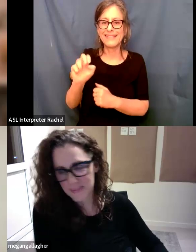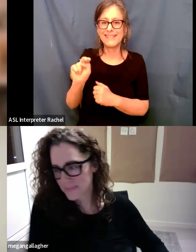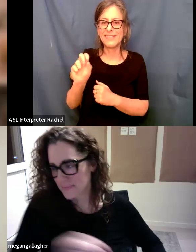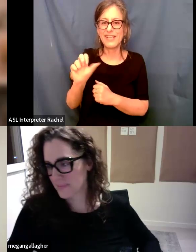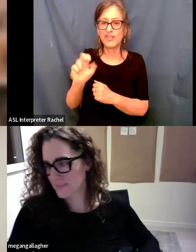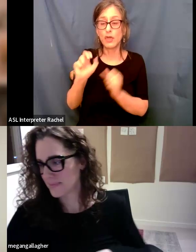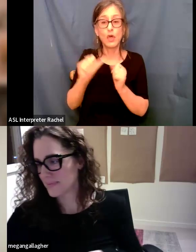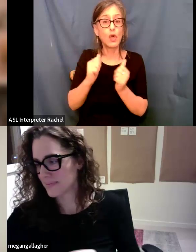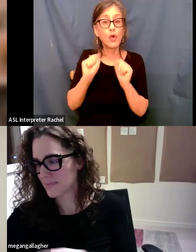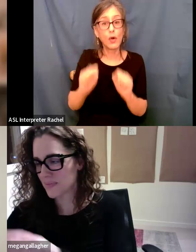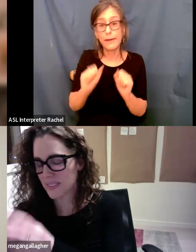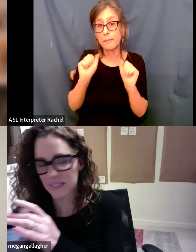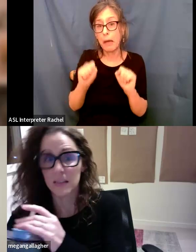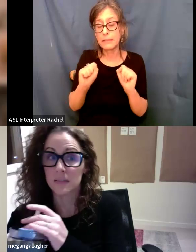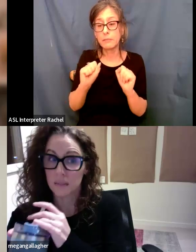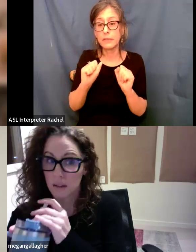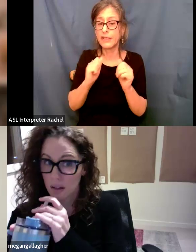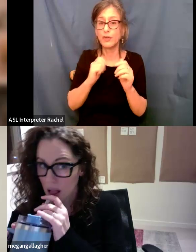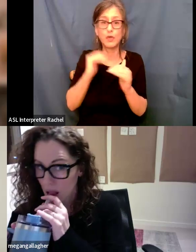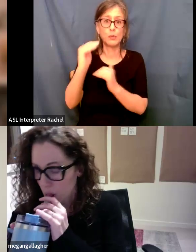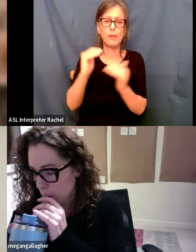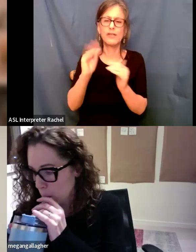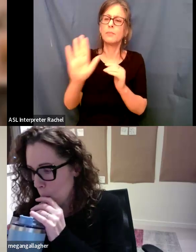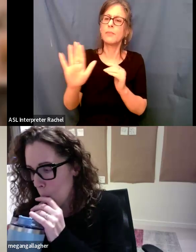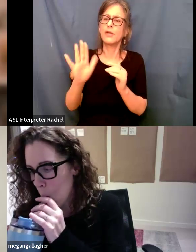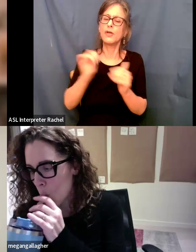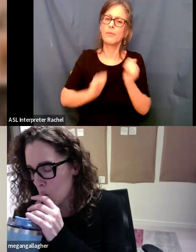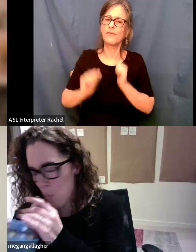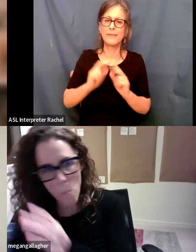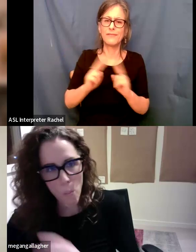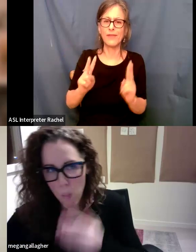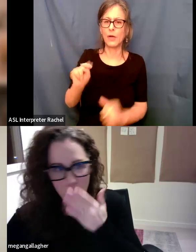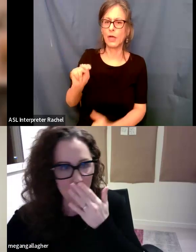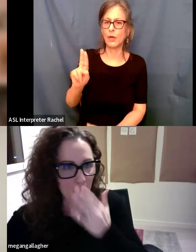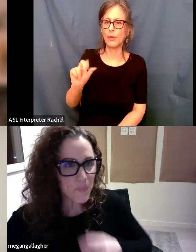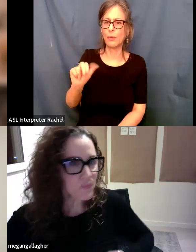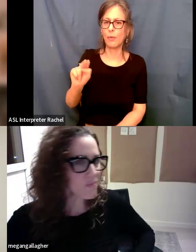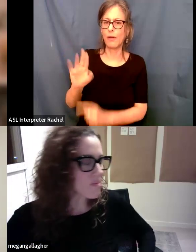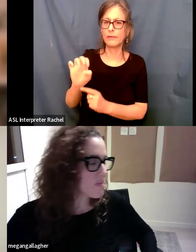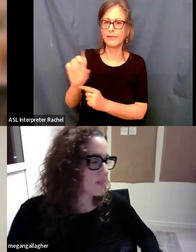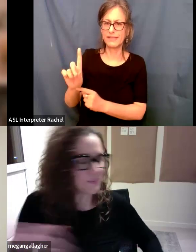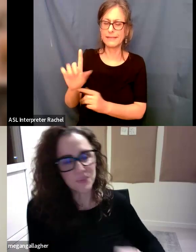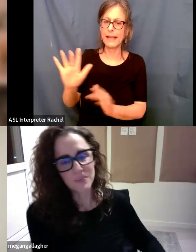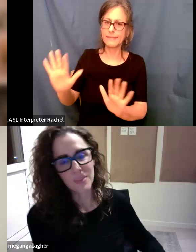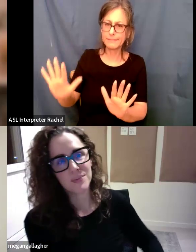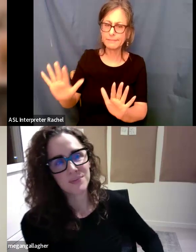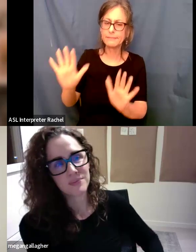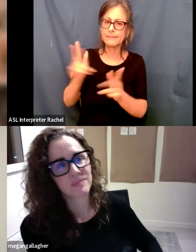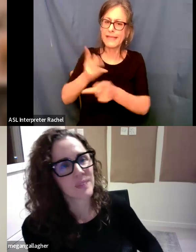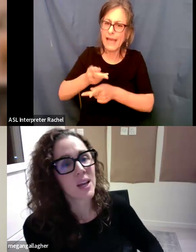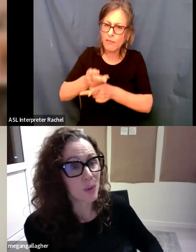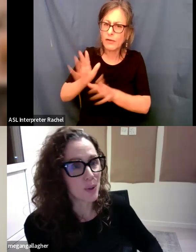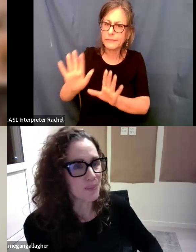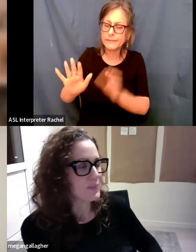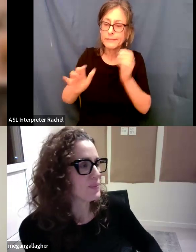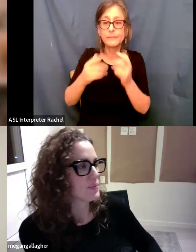over the top, but your performance was just so nuanced, Mm. and delicate, right? I'd